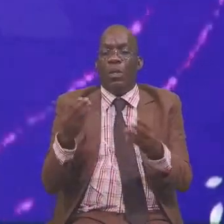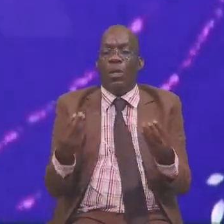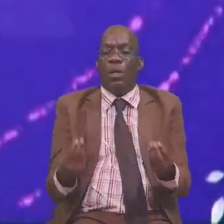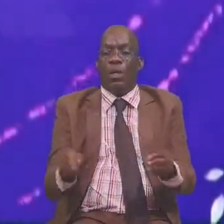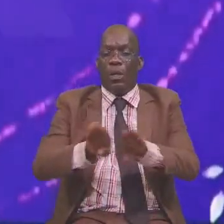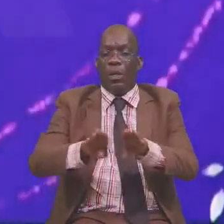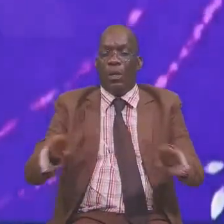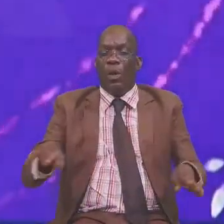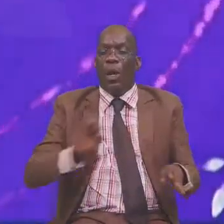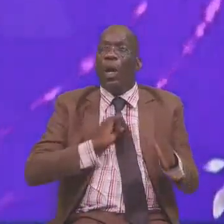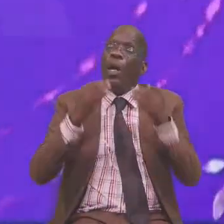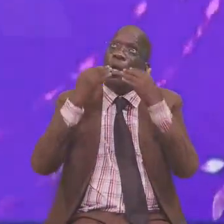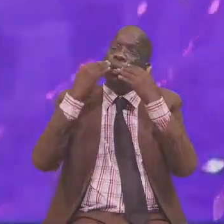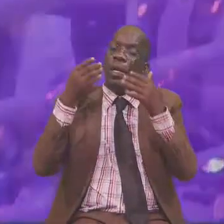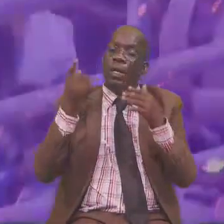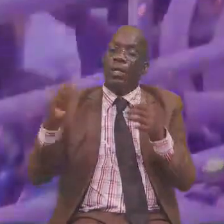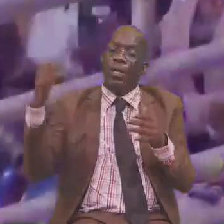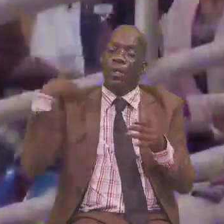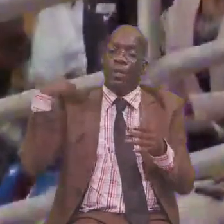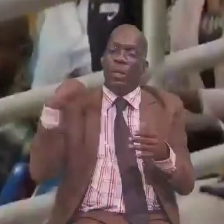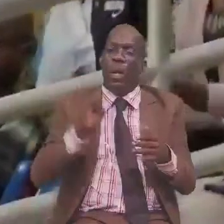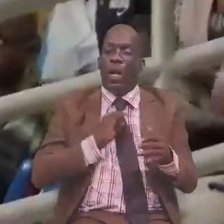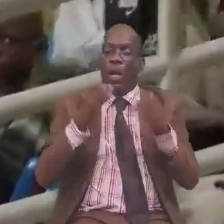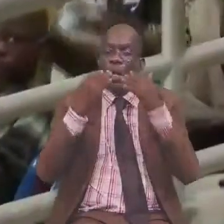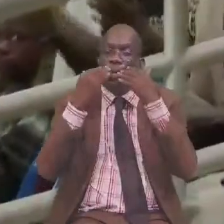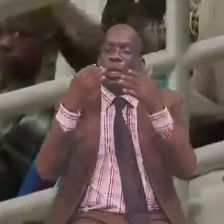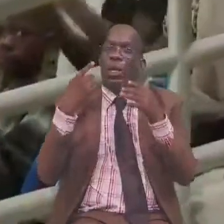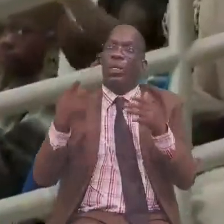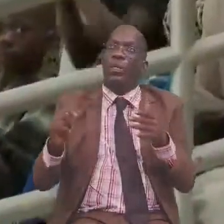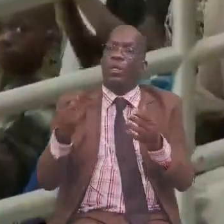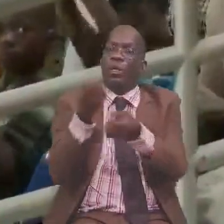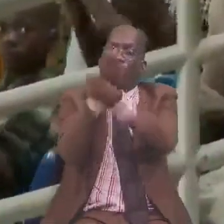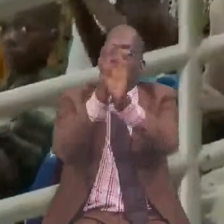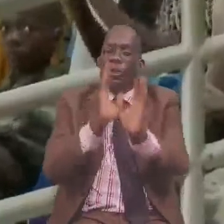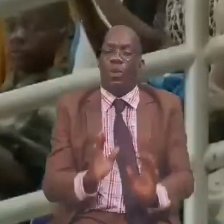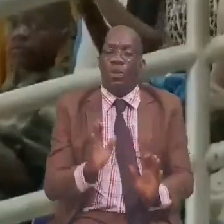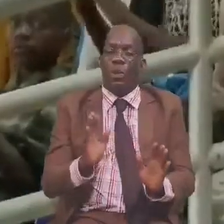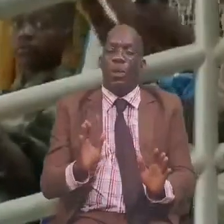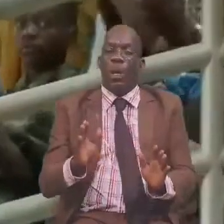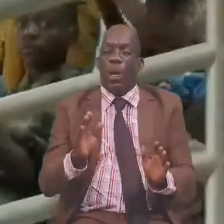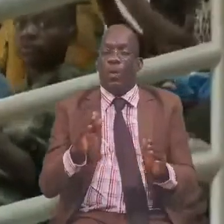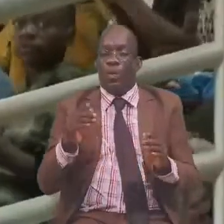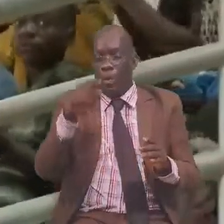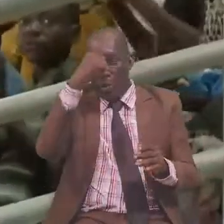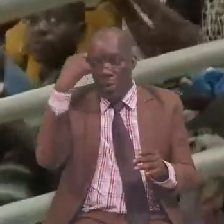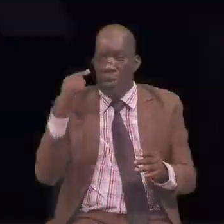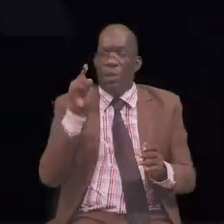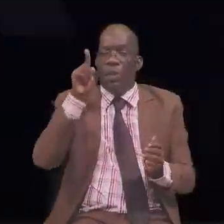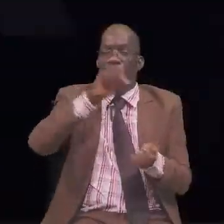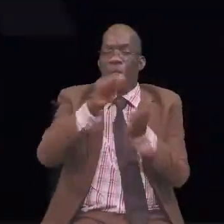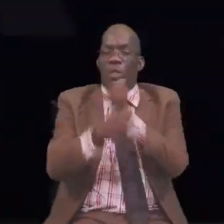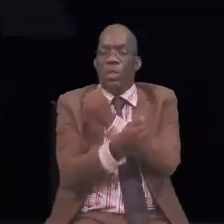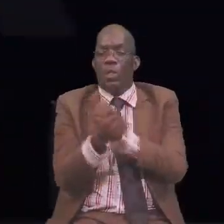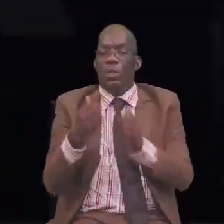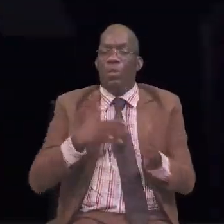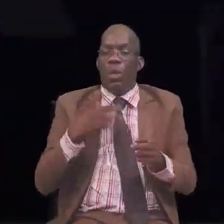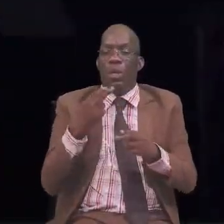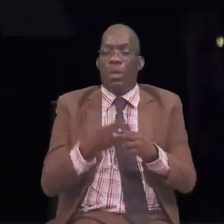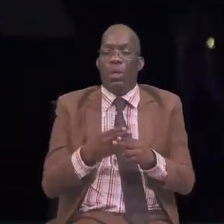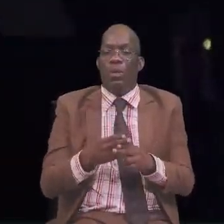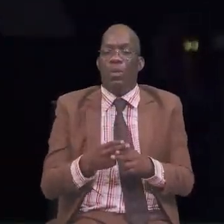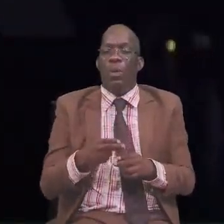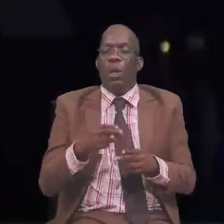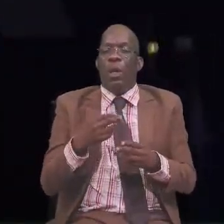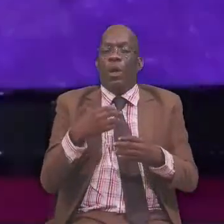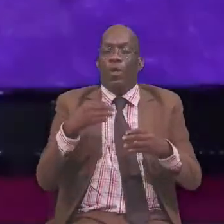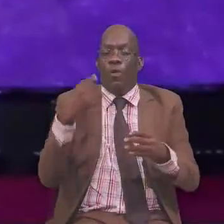Master, I thank the Savior, because he healed my heart, changed my name. Forever